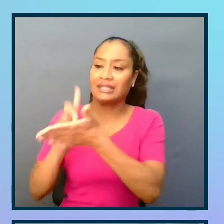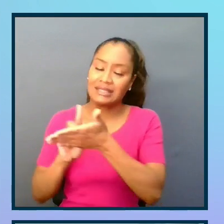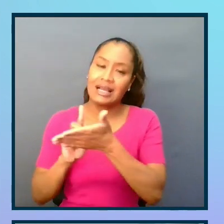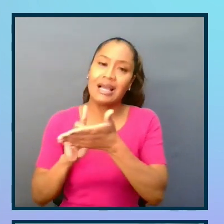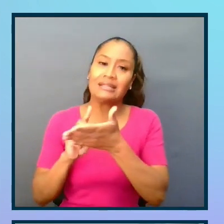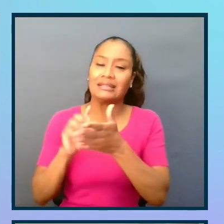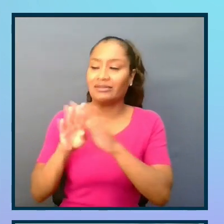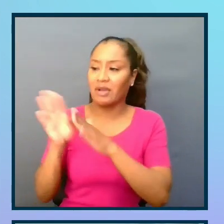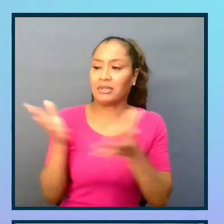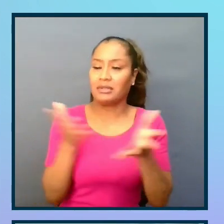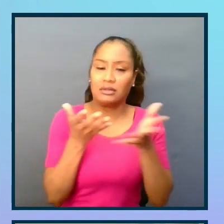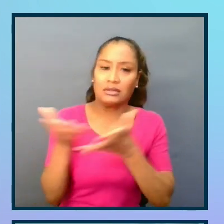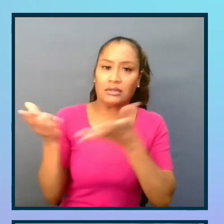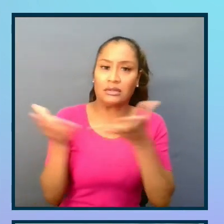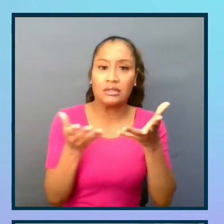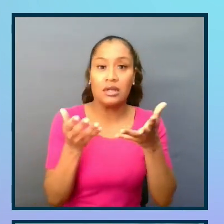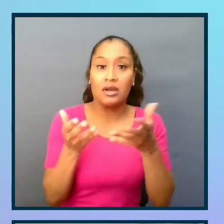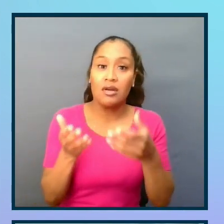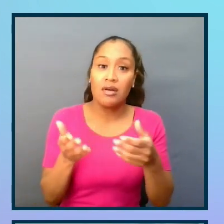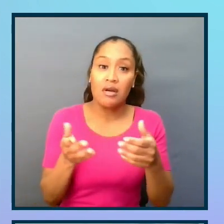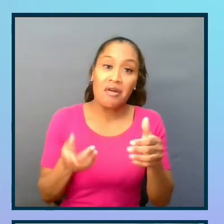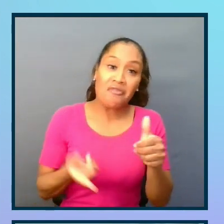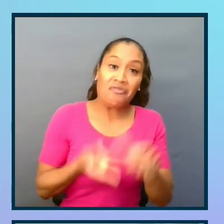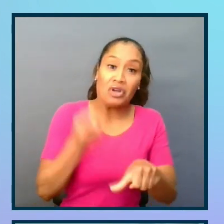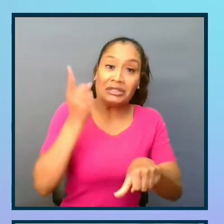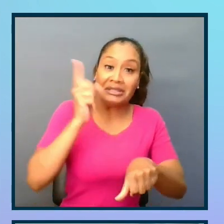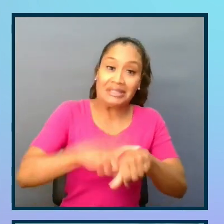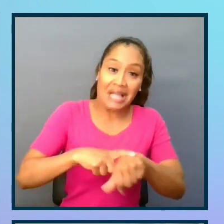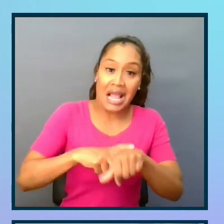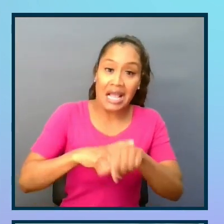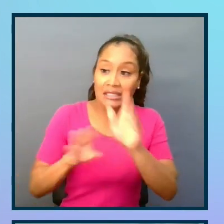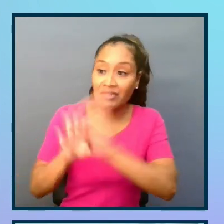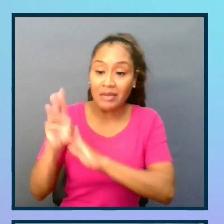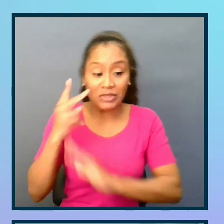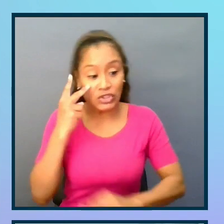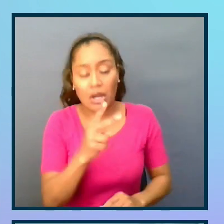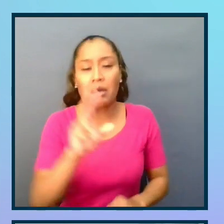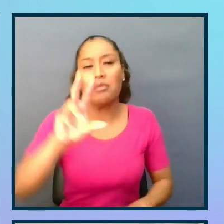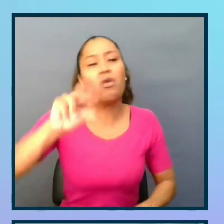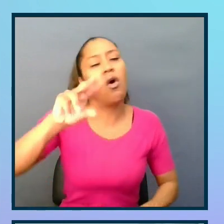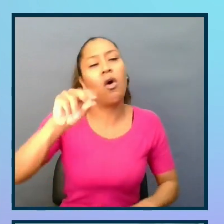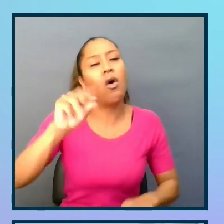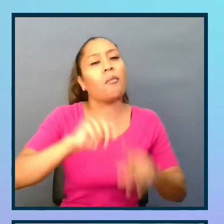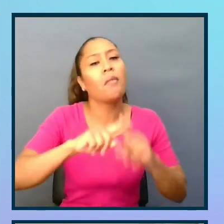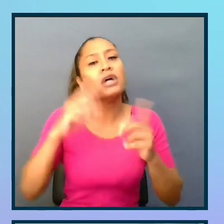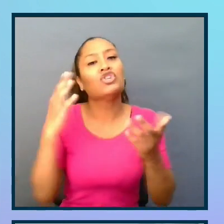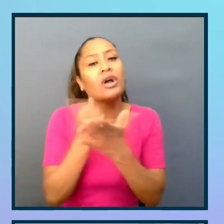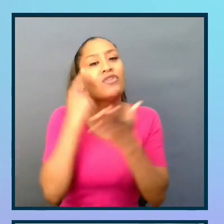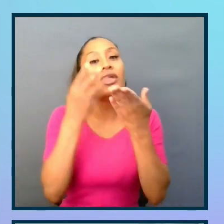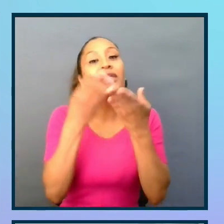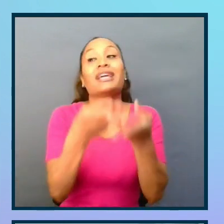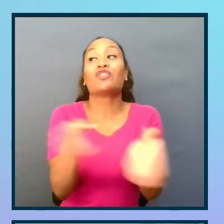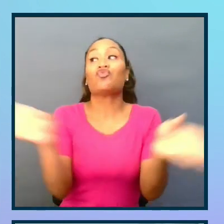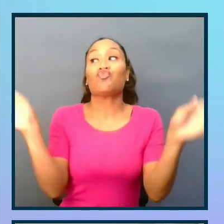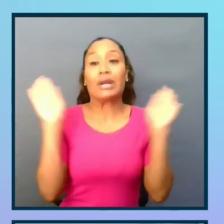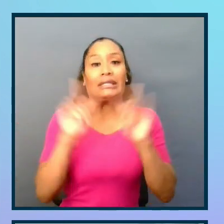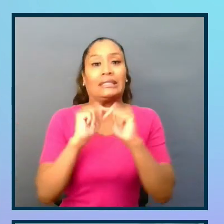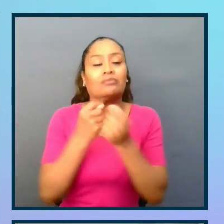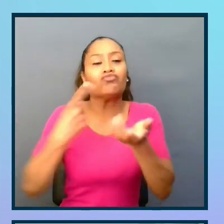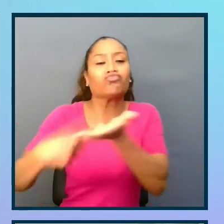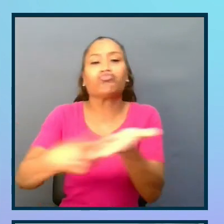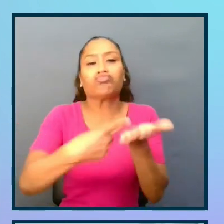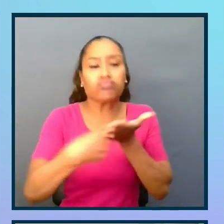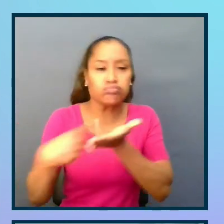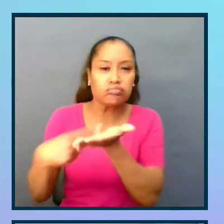It's not always the first time that development has seen the design, but it's a chance for the greater team to be able to talk about that. So we're gonna go